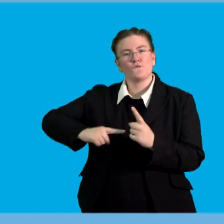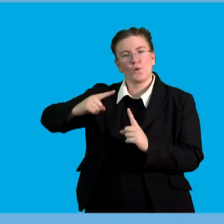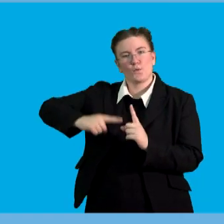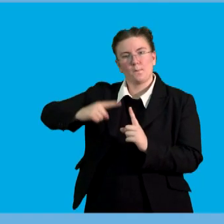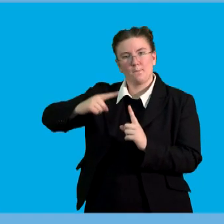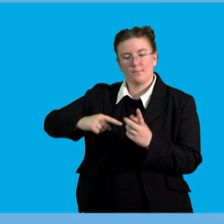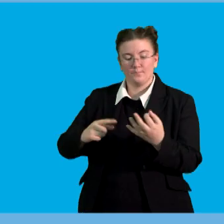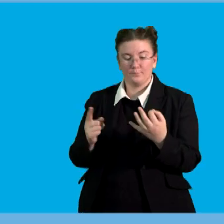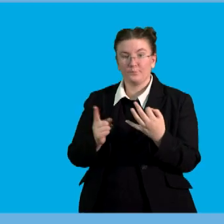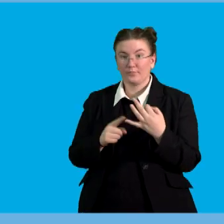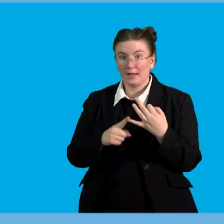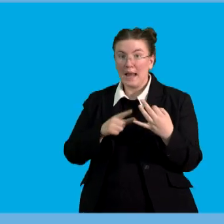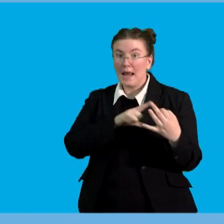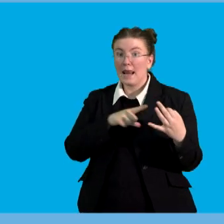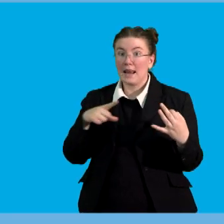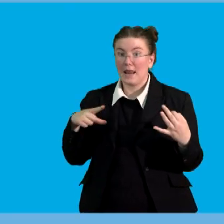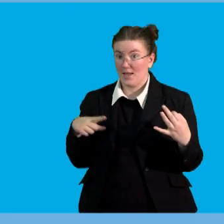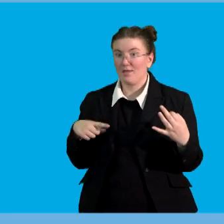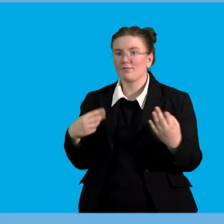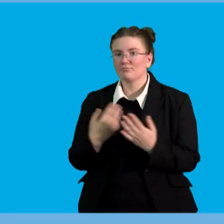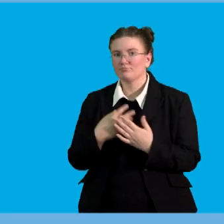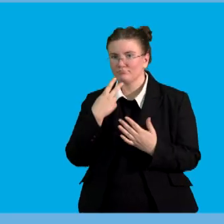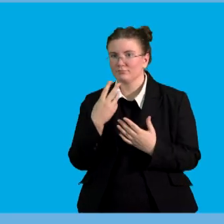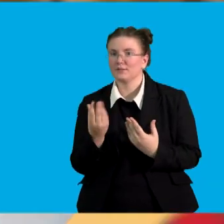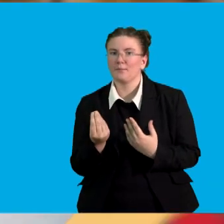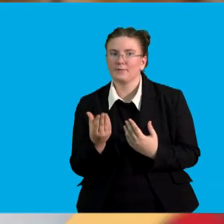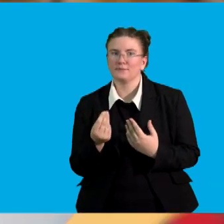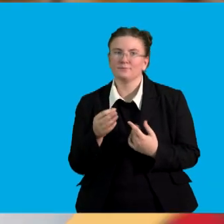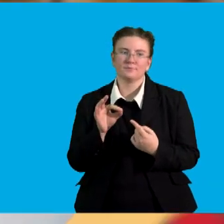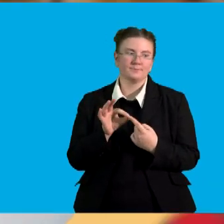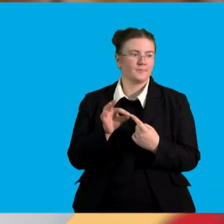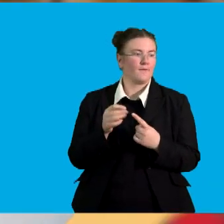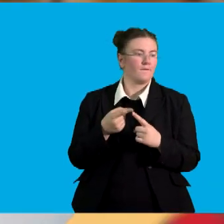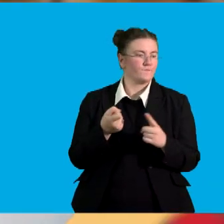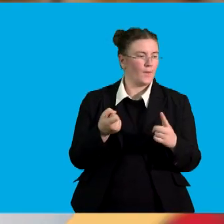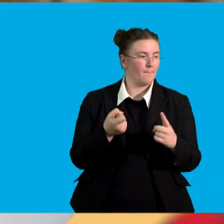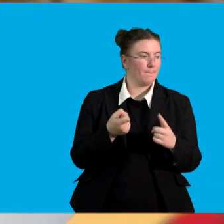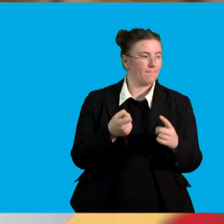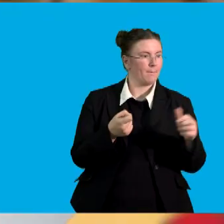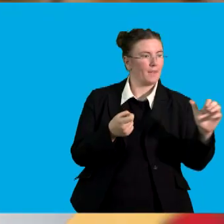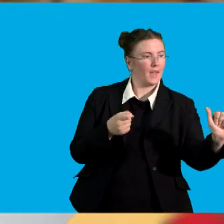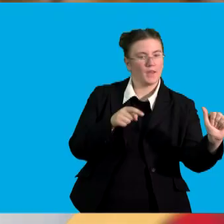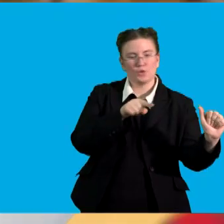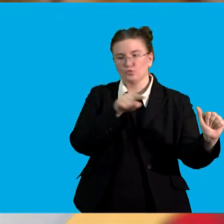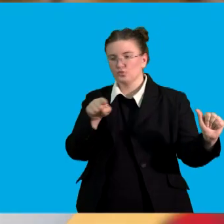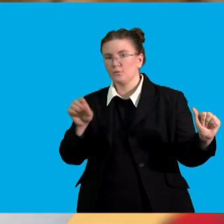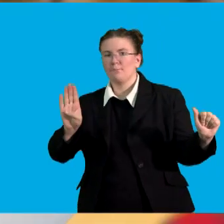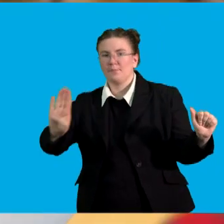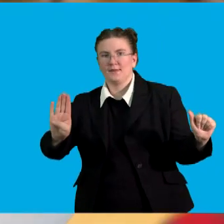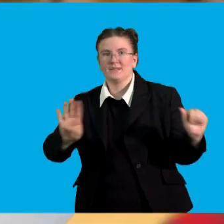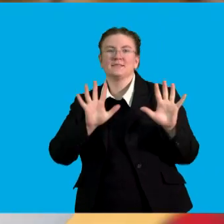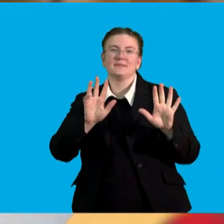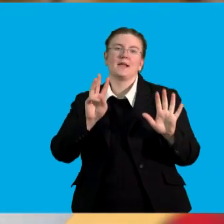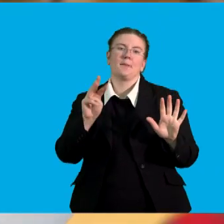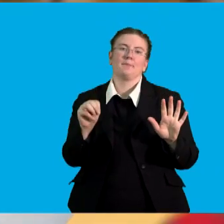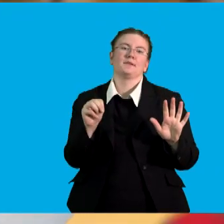talking about the length can also be expressed in terms of numbers to say that from this particular point to this particular point, it's 10 meters.